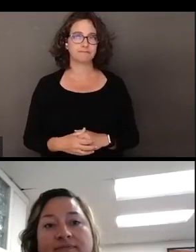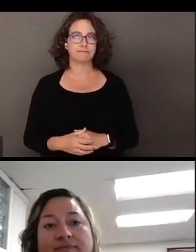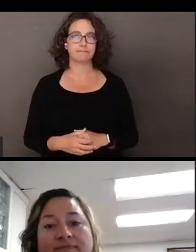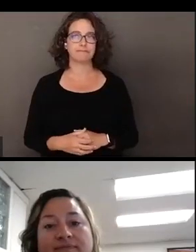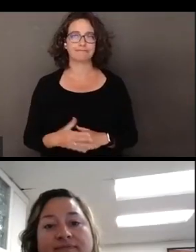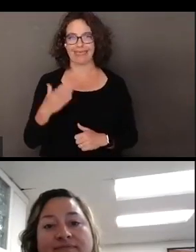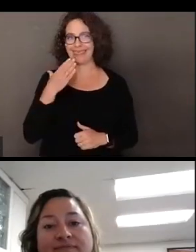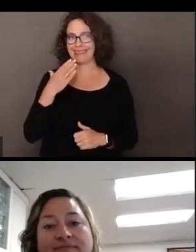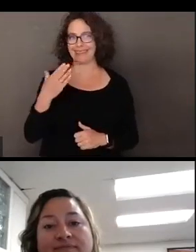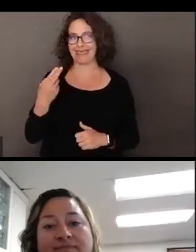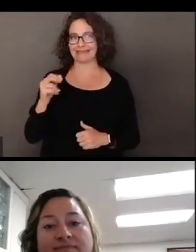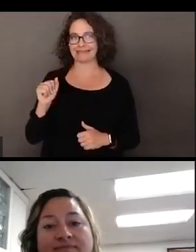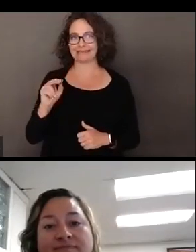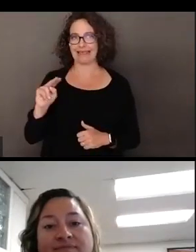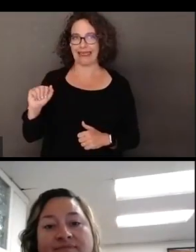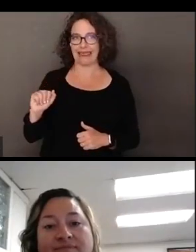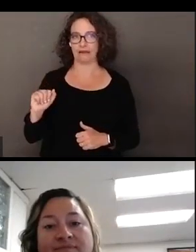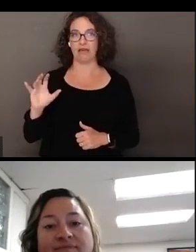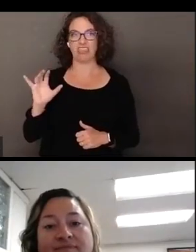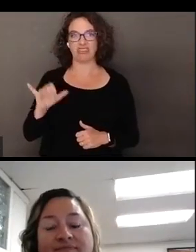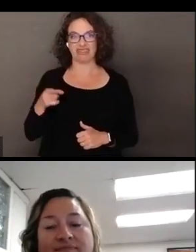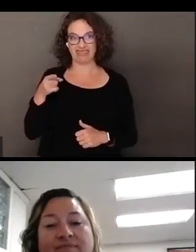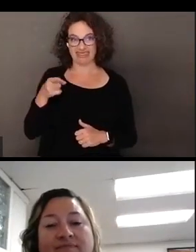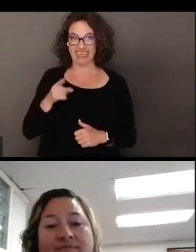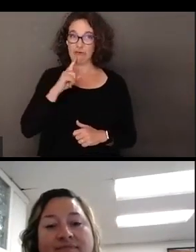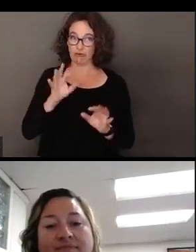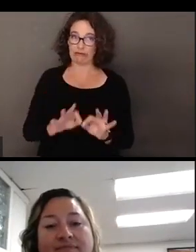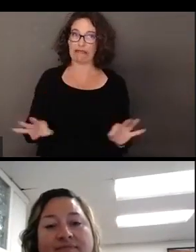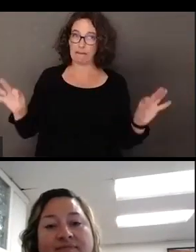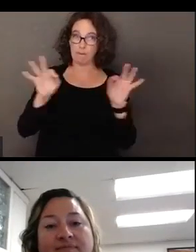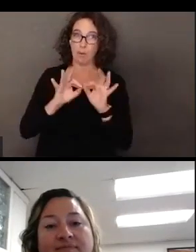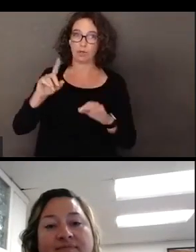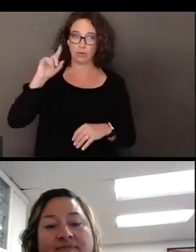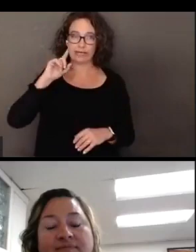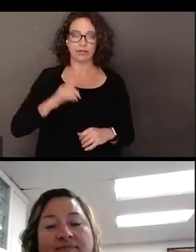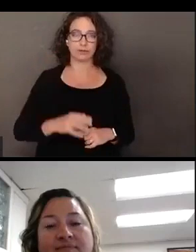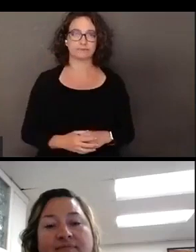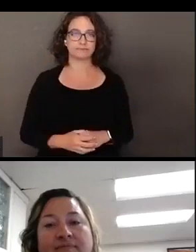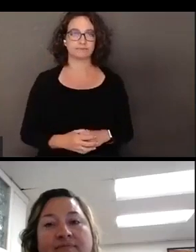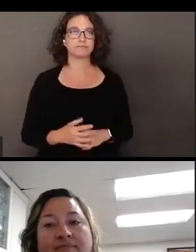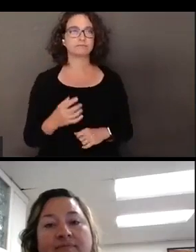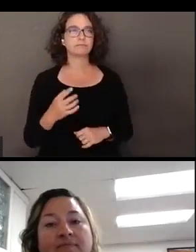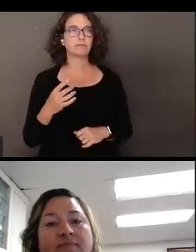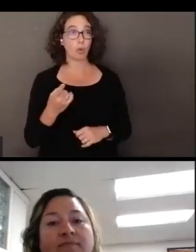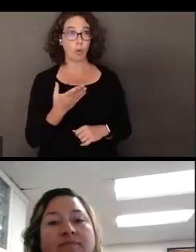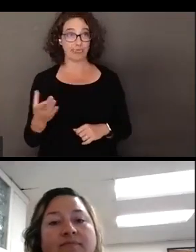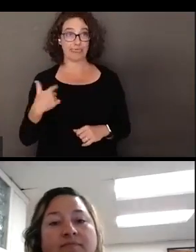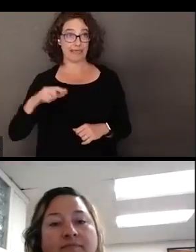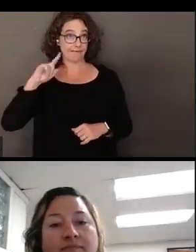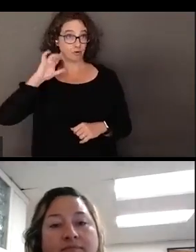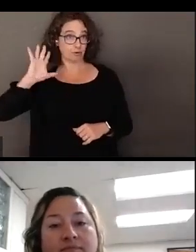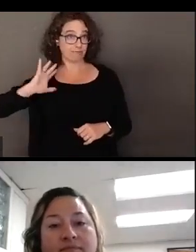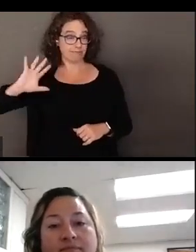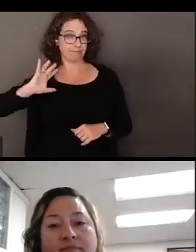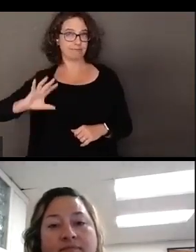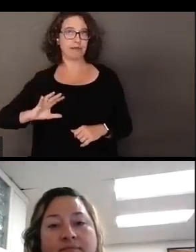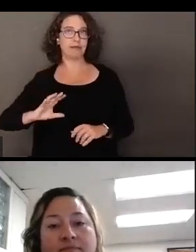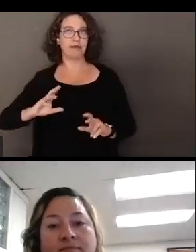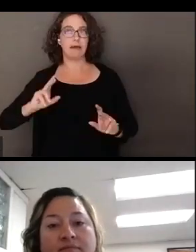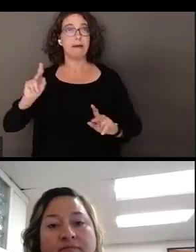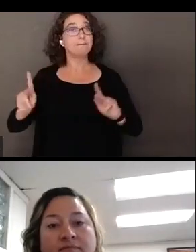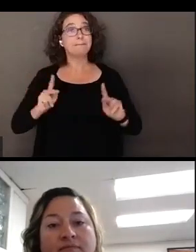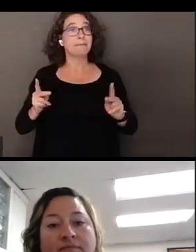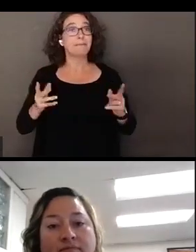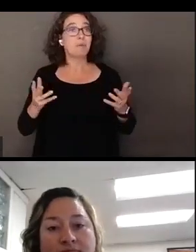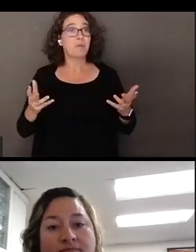Thanks, Hannah. That's super important to hear. You know, one thing that I've heard in the past is, you know, people just